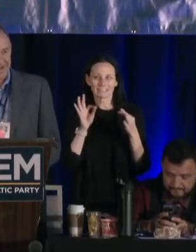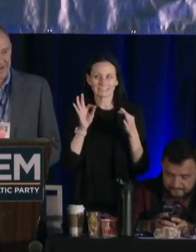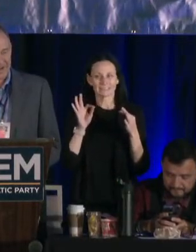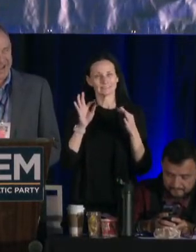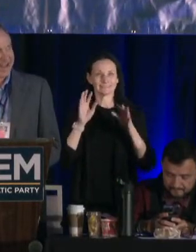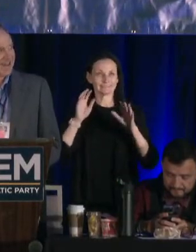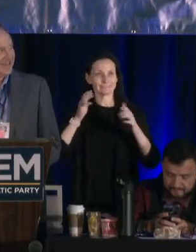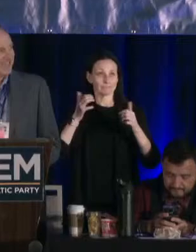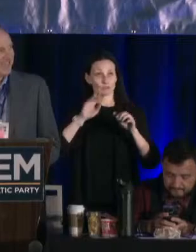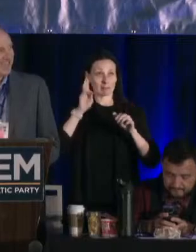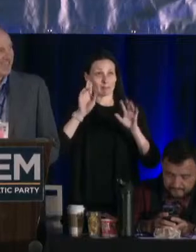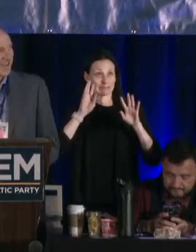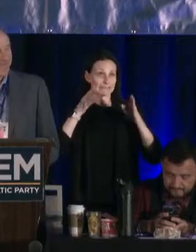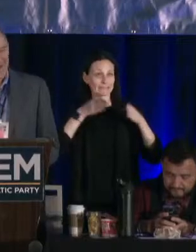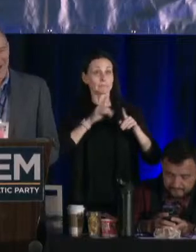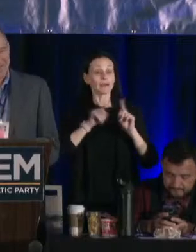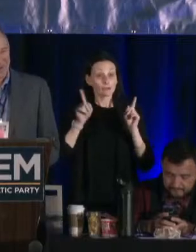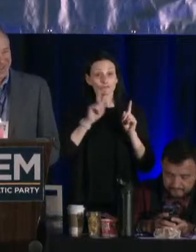but